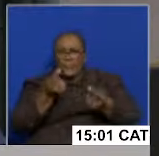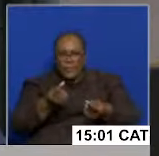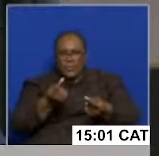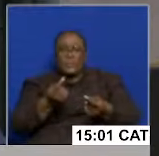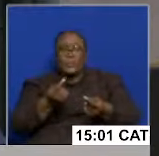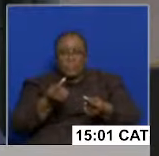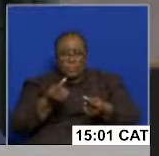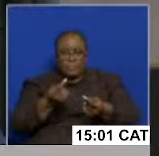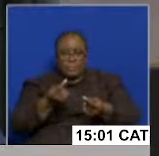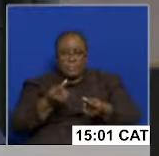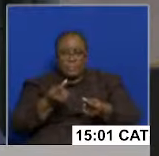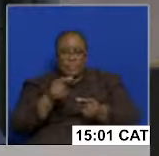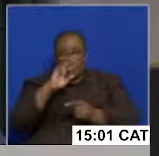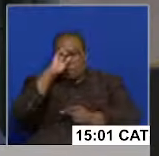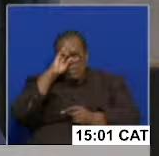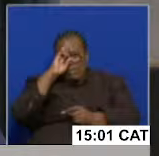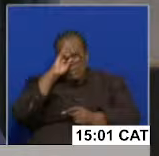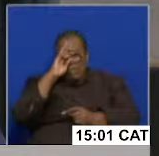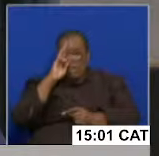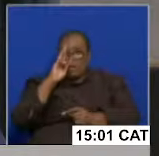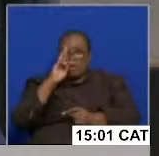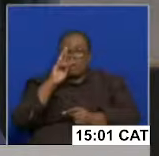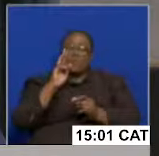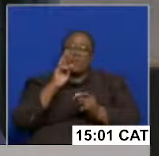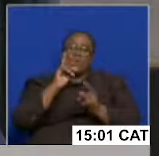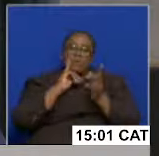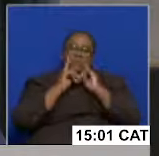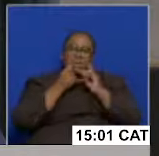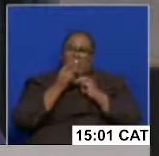Remember giving that response to Commissioner Baloyi?